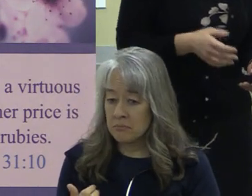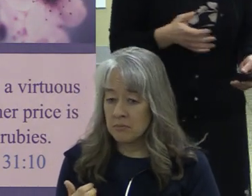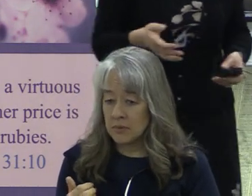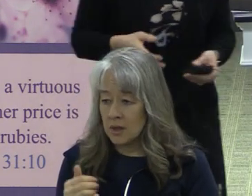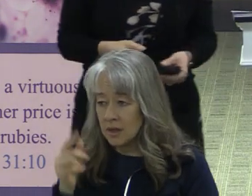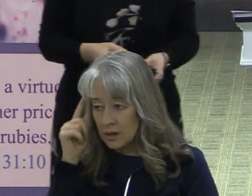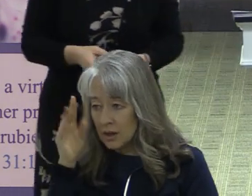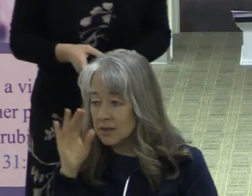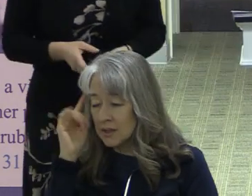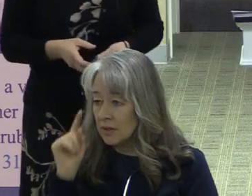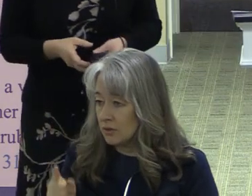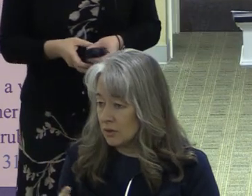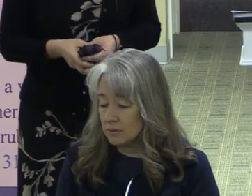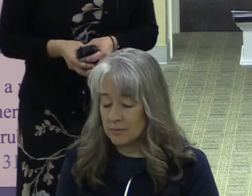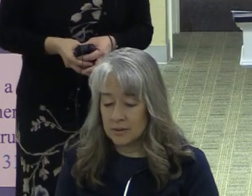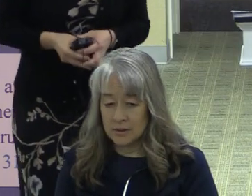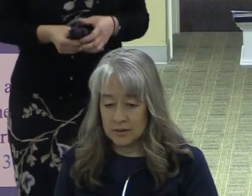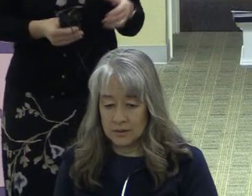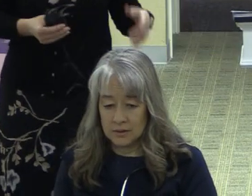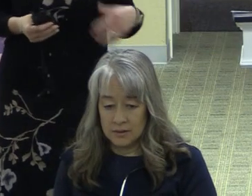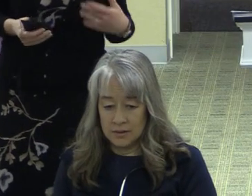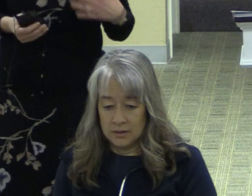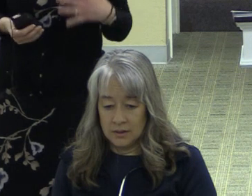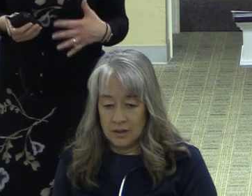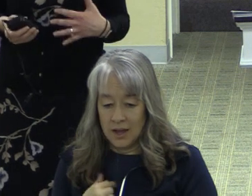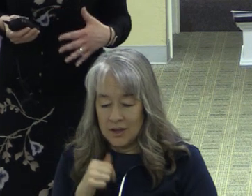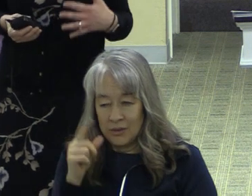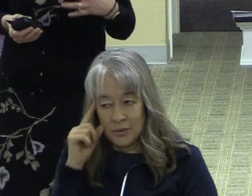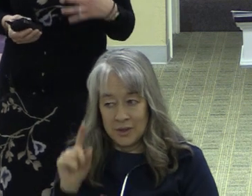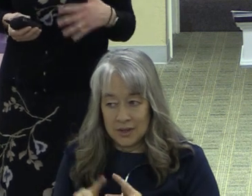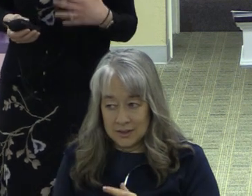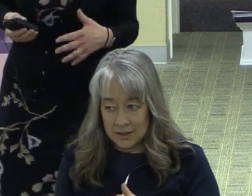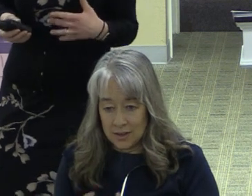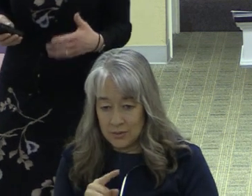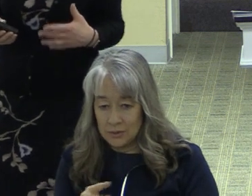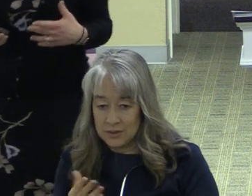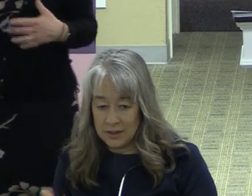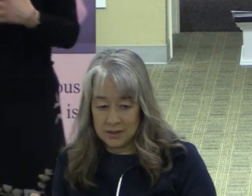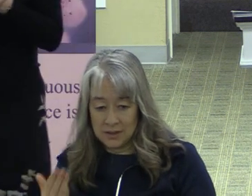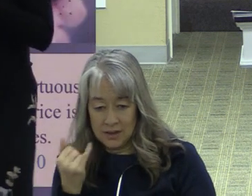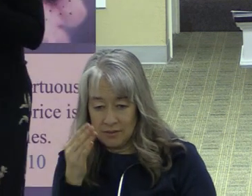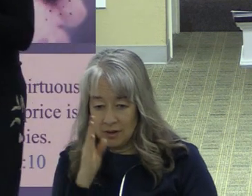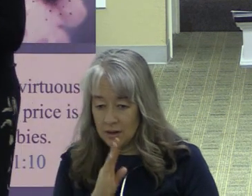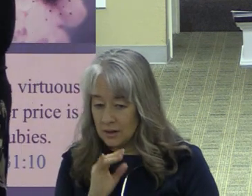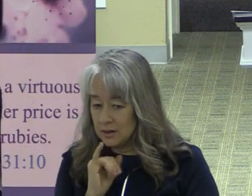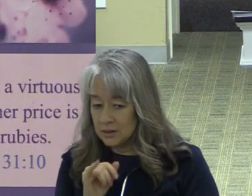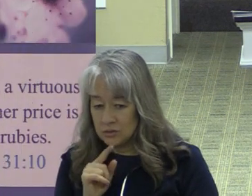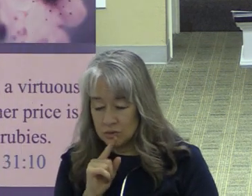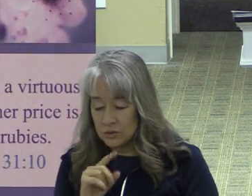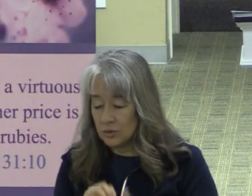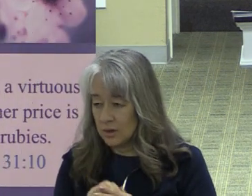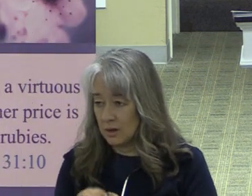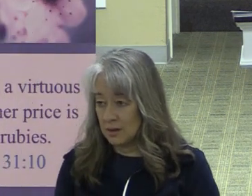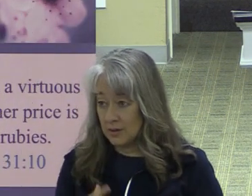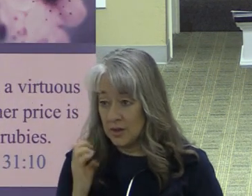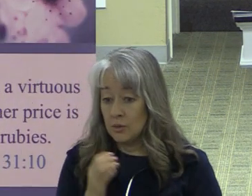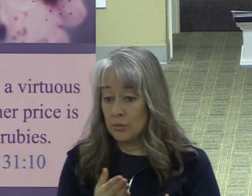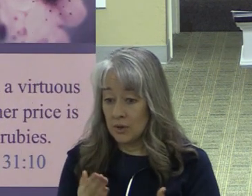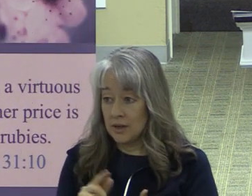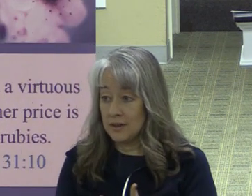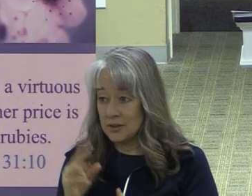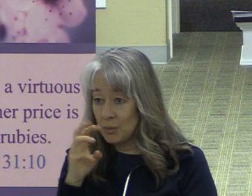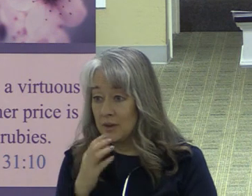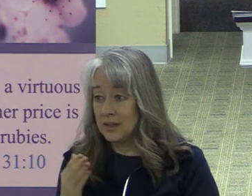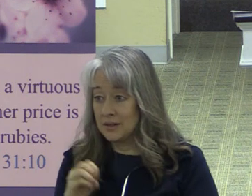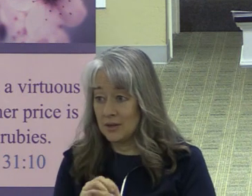thinking of you." You know, that I don't think we can escape those things. If God is true in our life, he will bring these